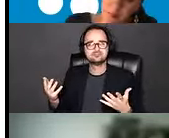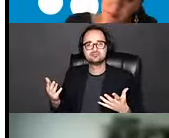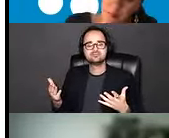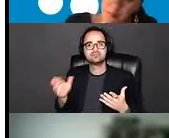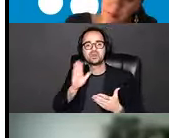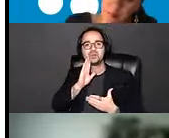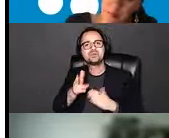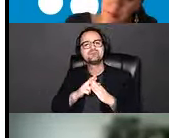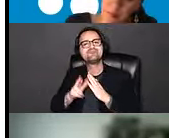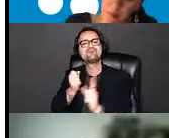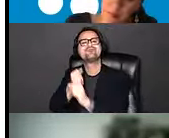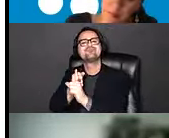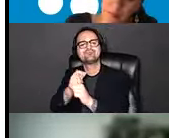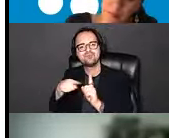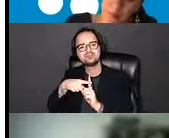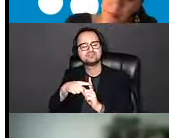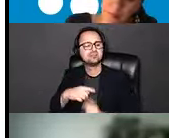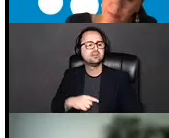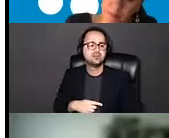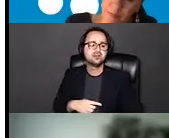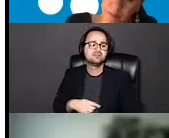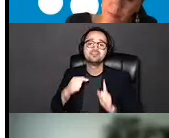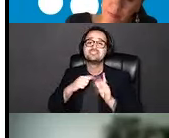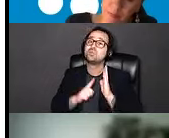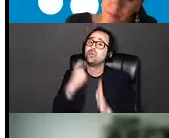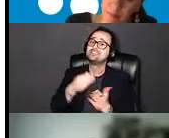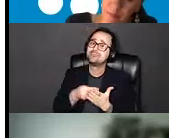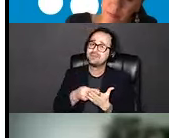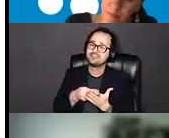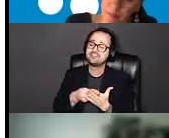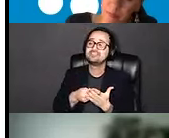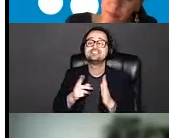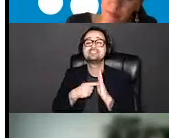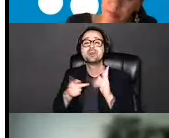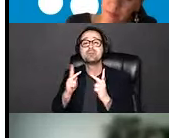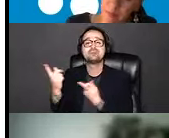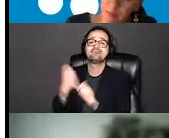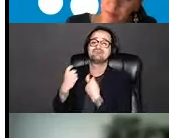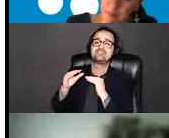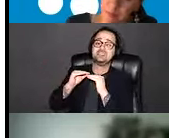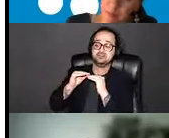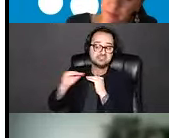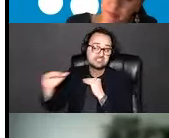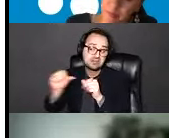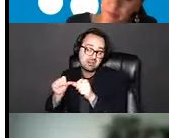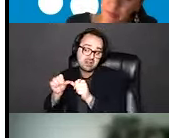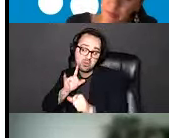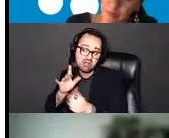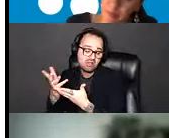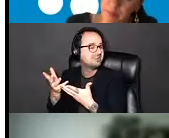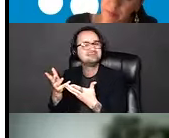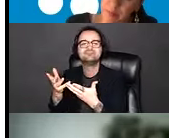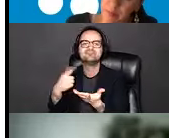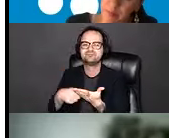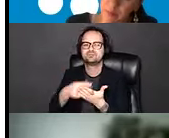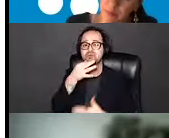right level of impact. It's one-time money, and so you'll get questions about sustainability, which we'll talk about in a minute. And I have this